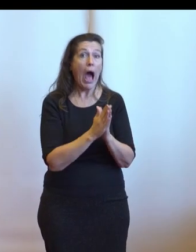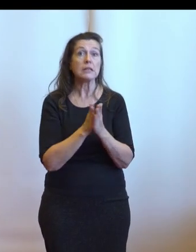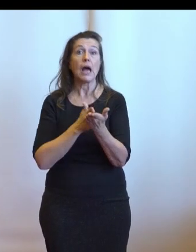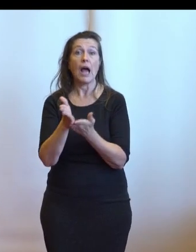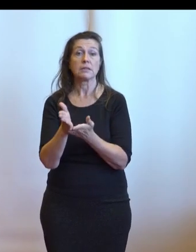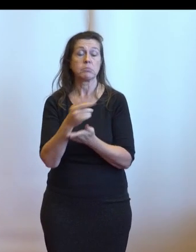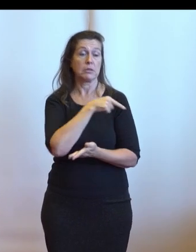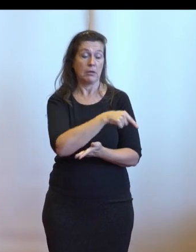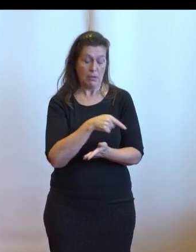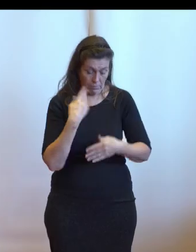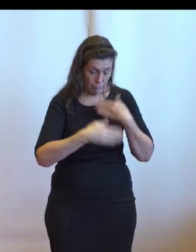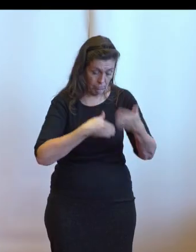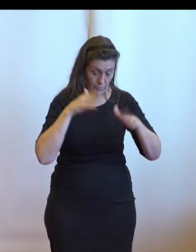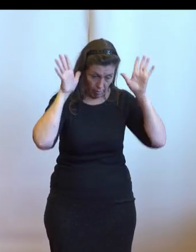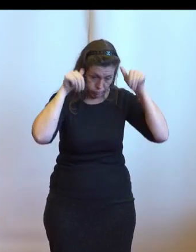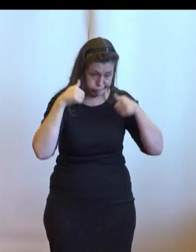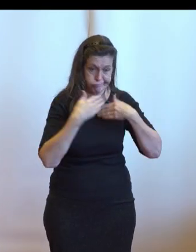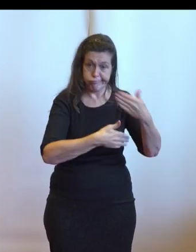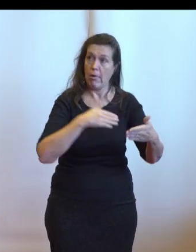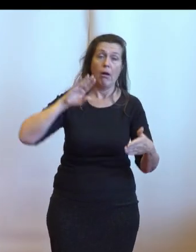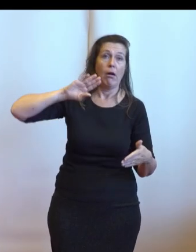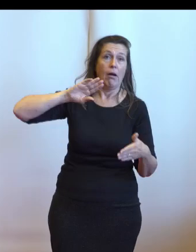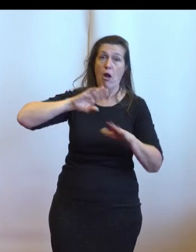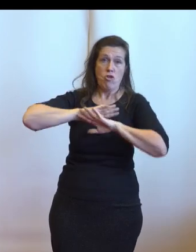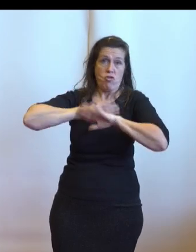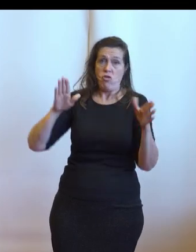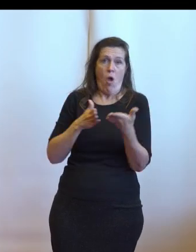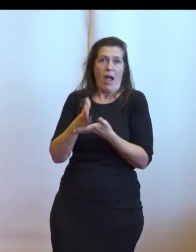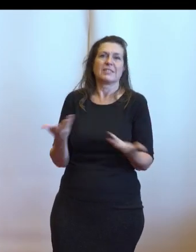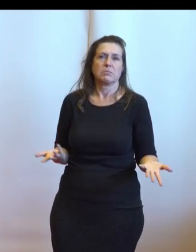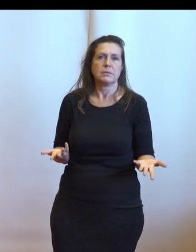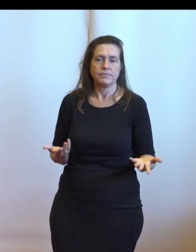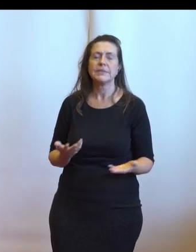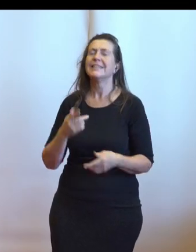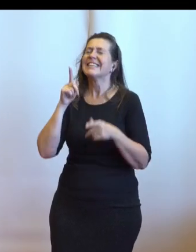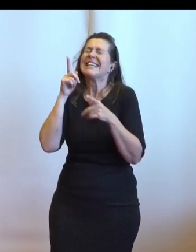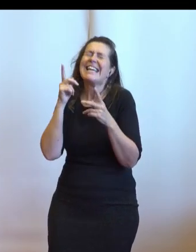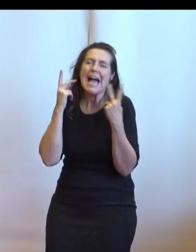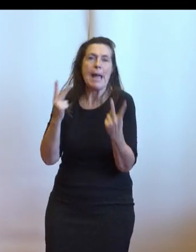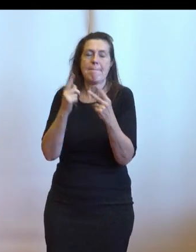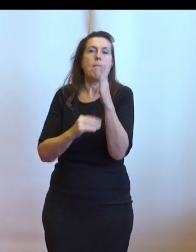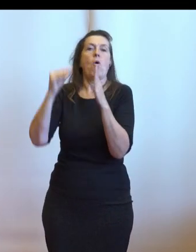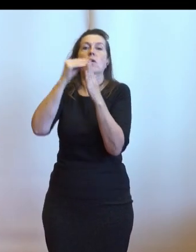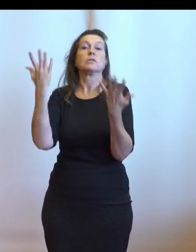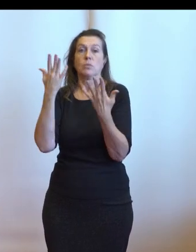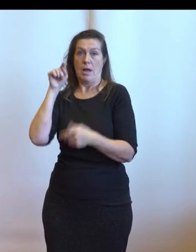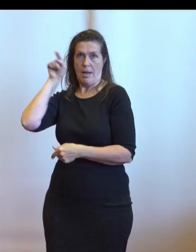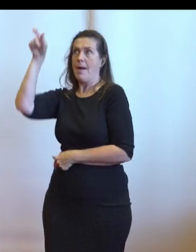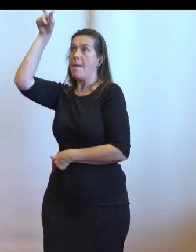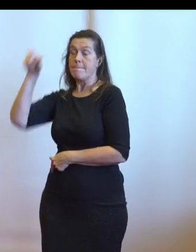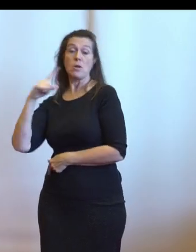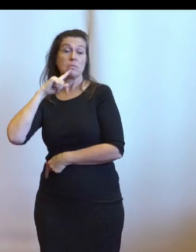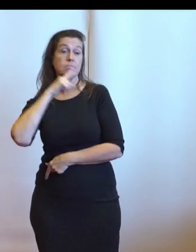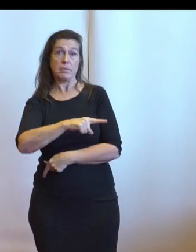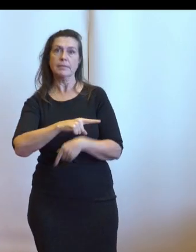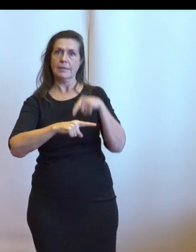to be a cultural change. We need to refocus accessibility, not just on the 1 billion people around the world